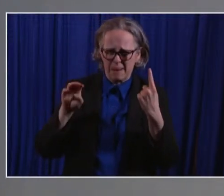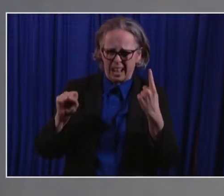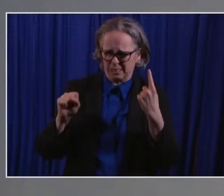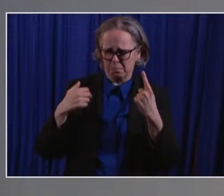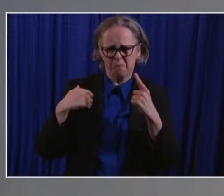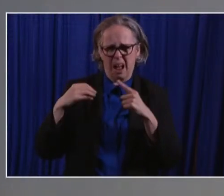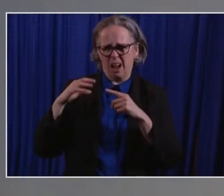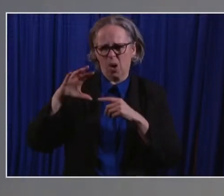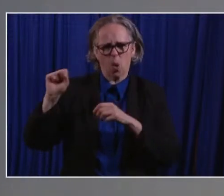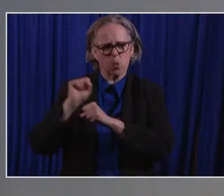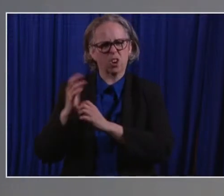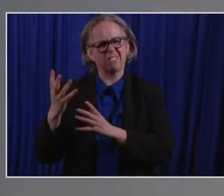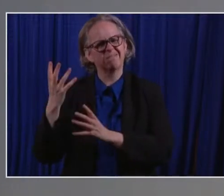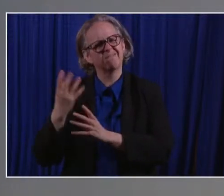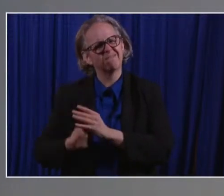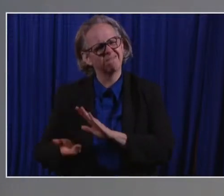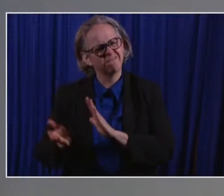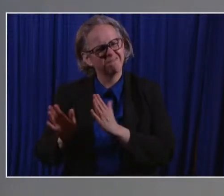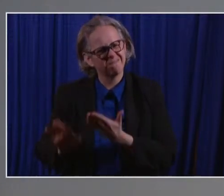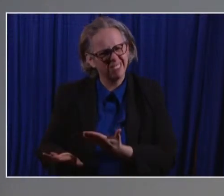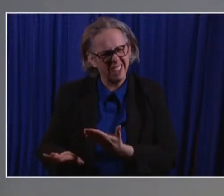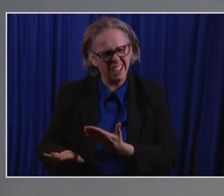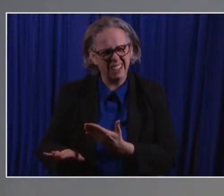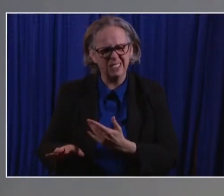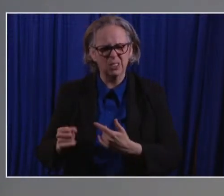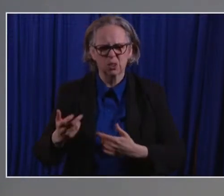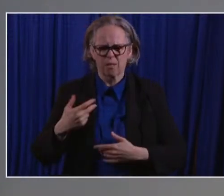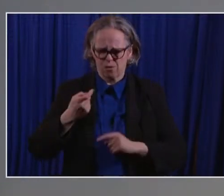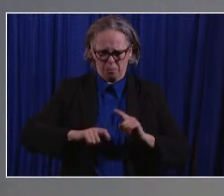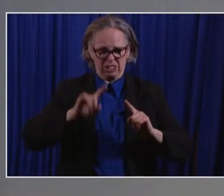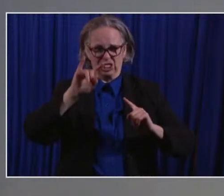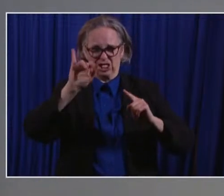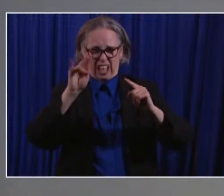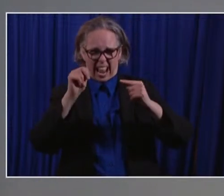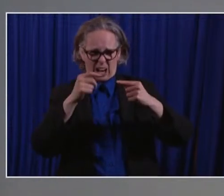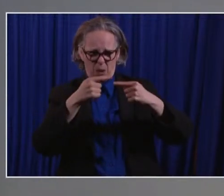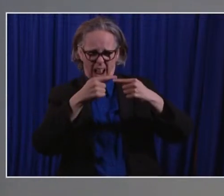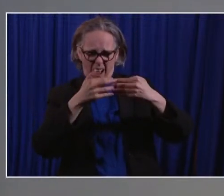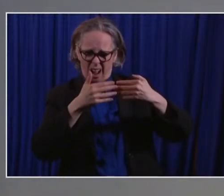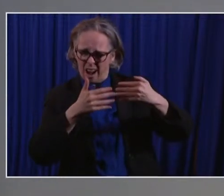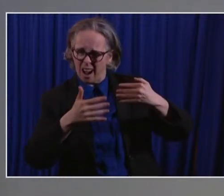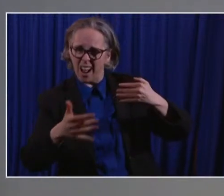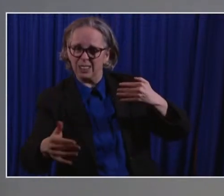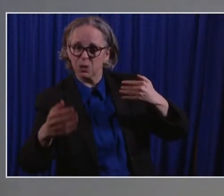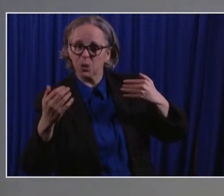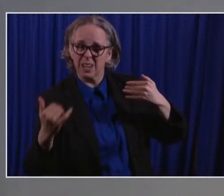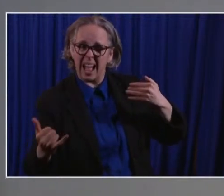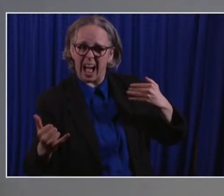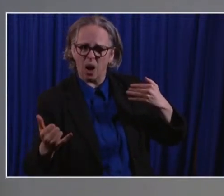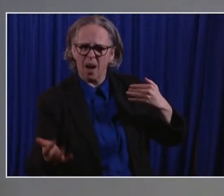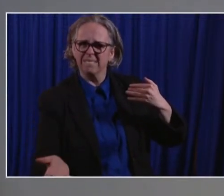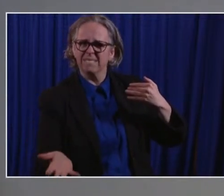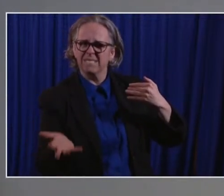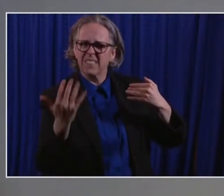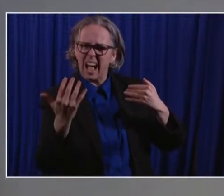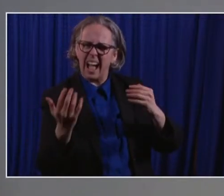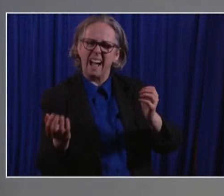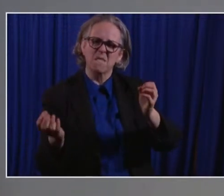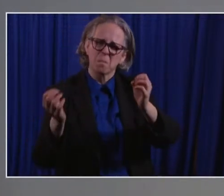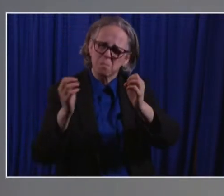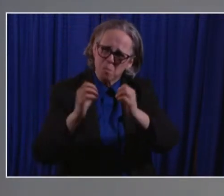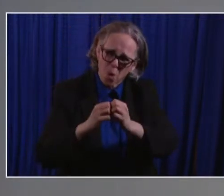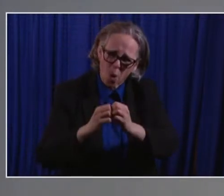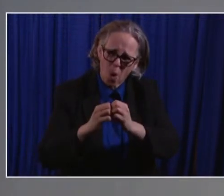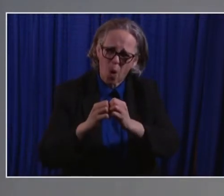time between then and today, I now have 5 personal friends that have lost their lives to COVID. And